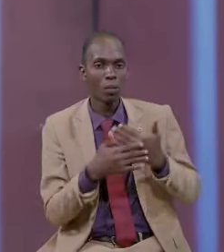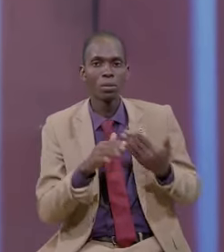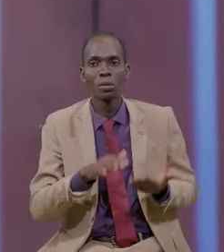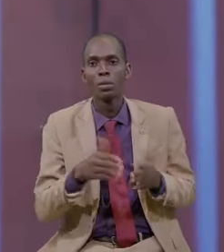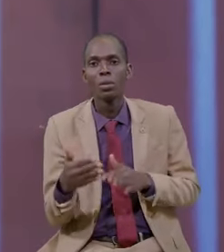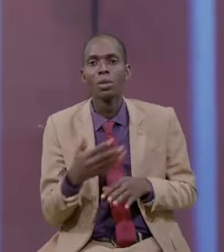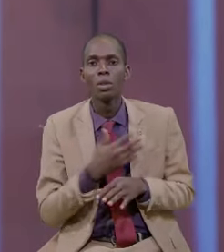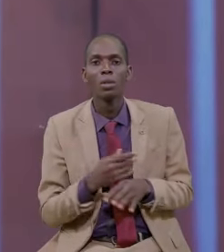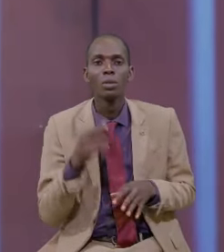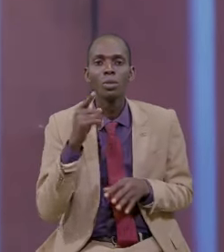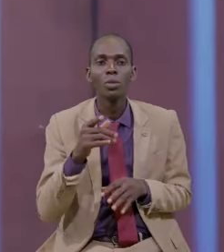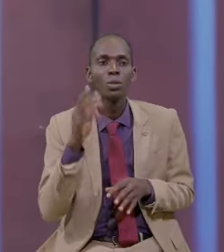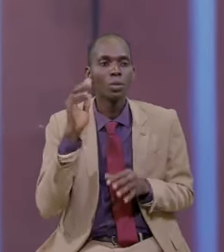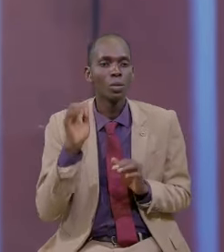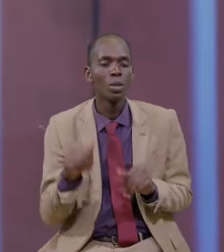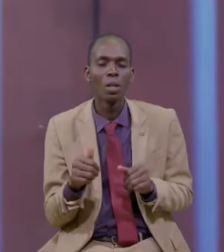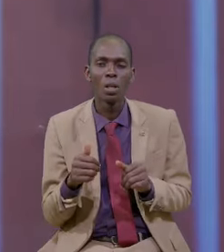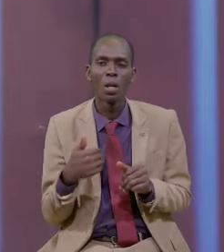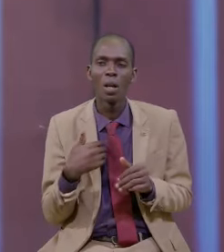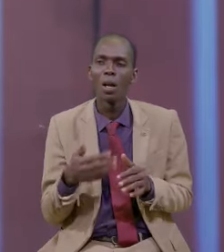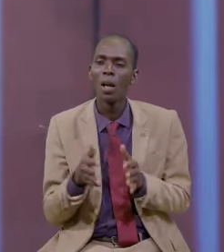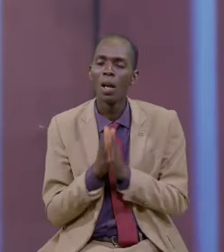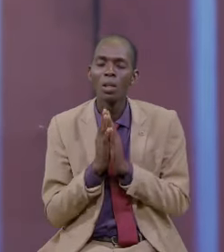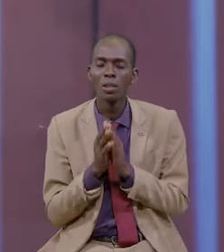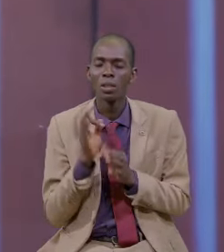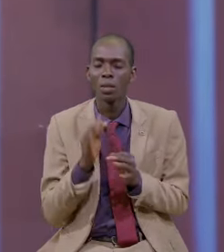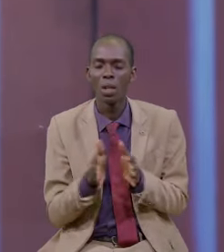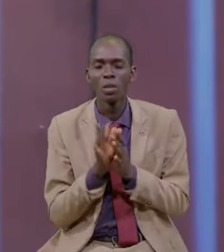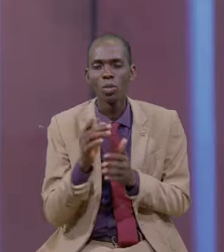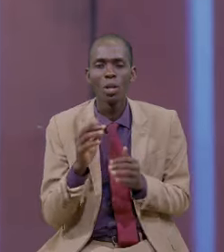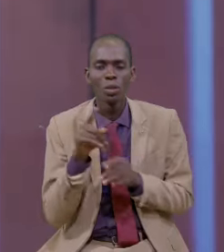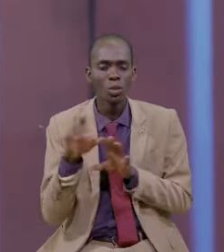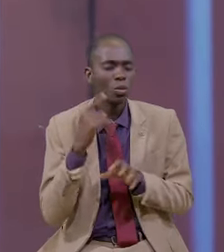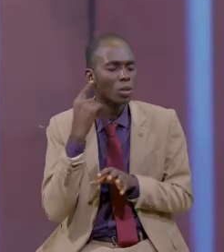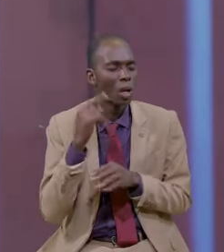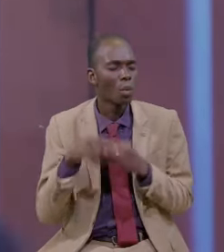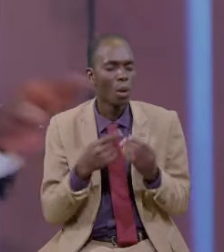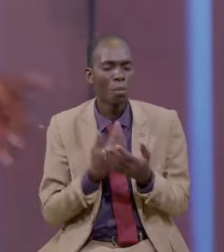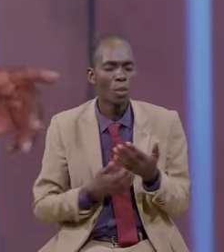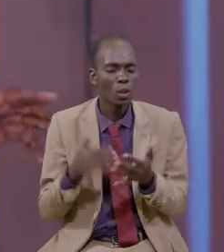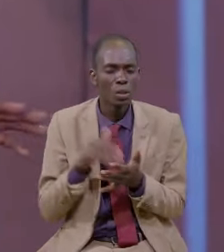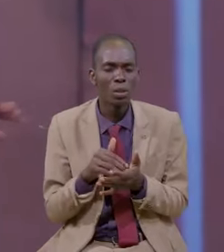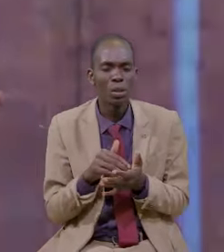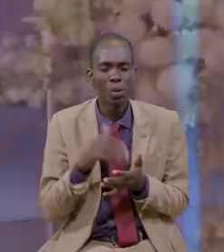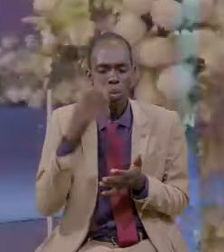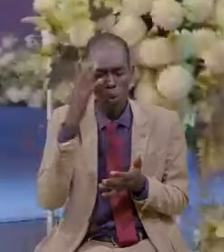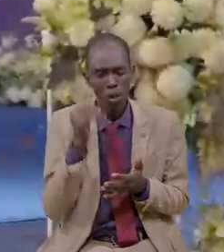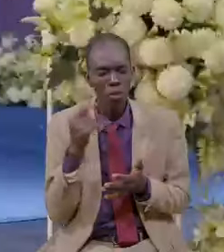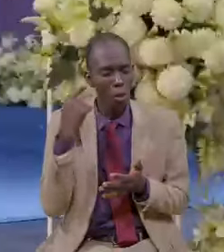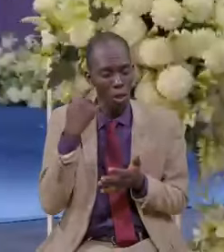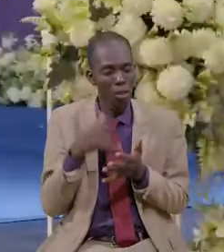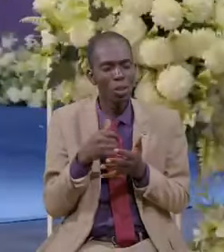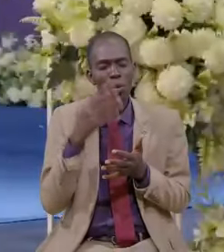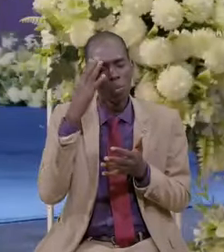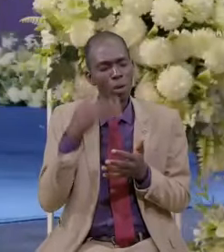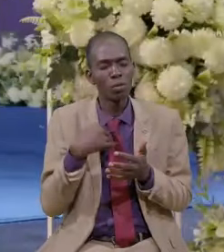asked, did you hear about being born again? Yes, I heard. Why were you not? Did you hear about